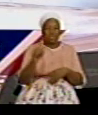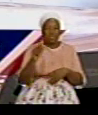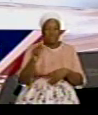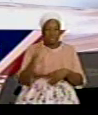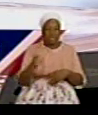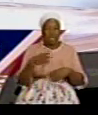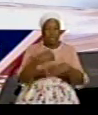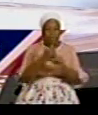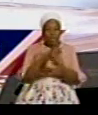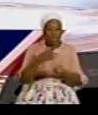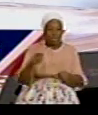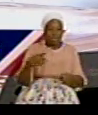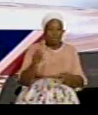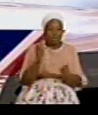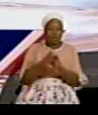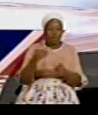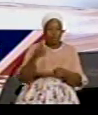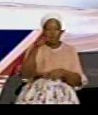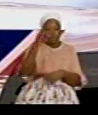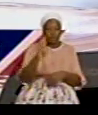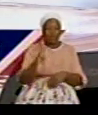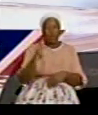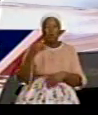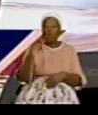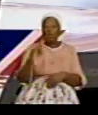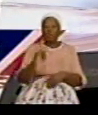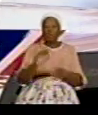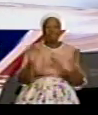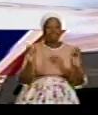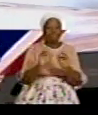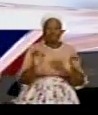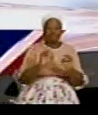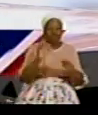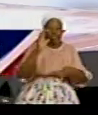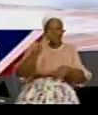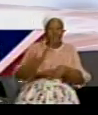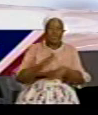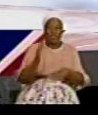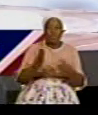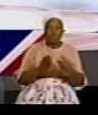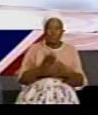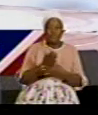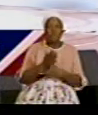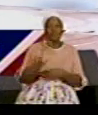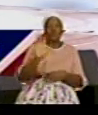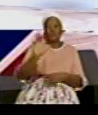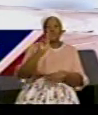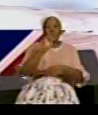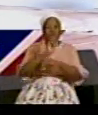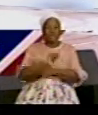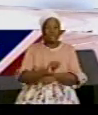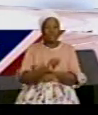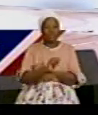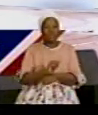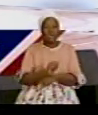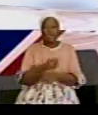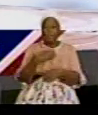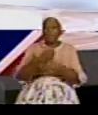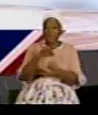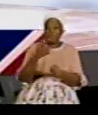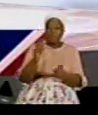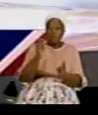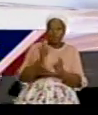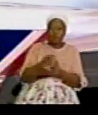making the word of God of none effect through your tradition. Making